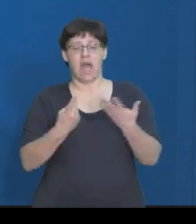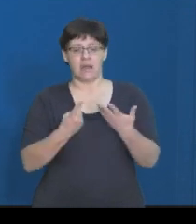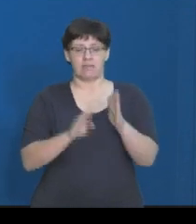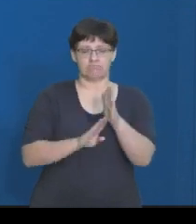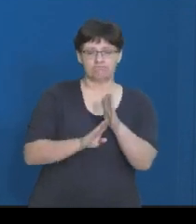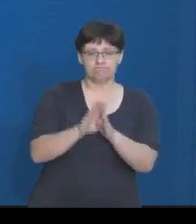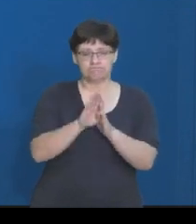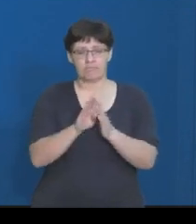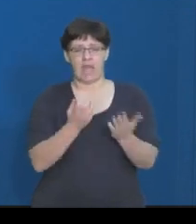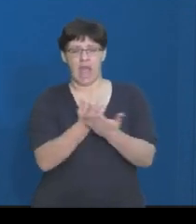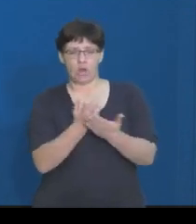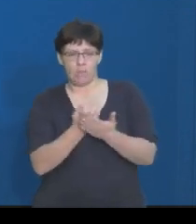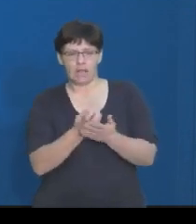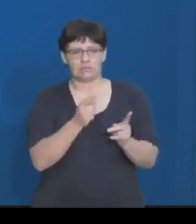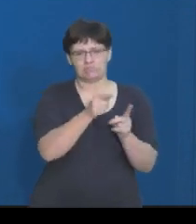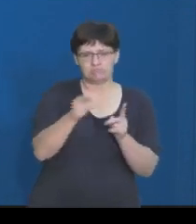economic pursuits.